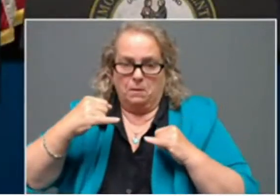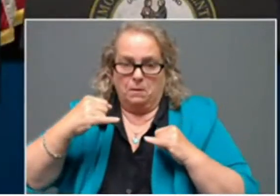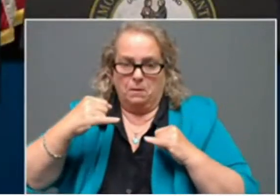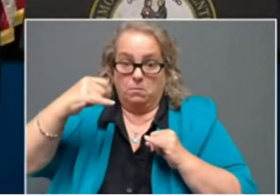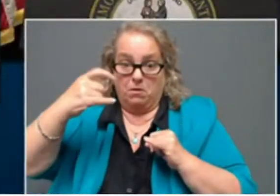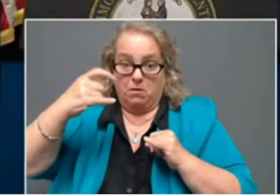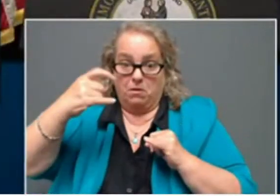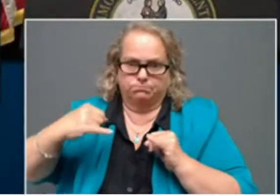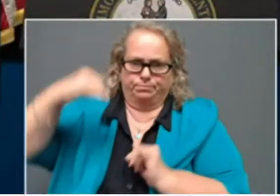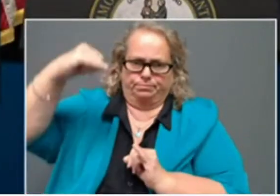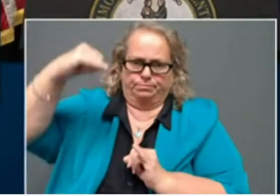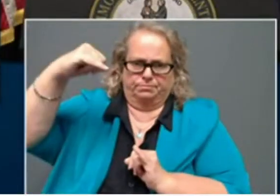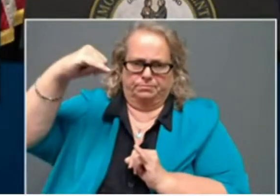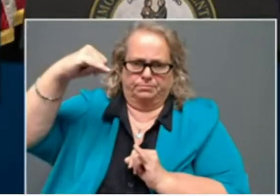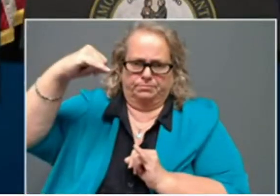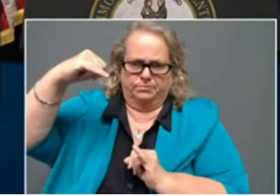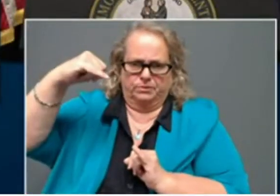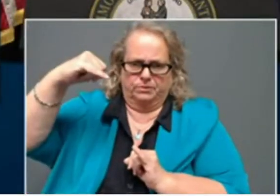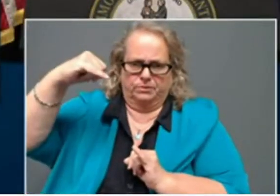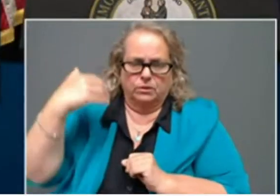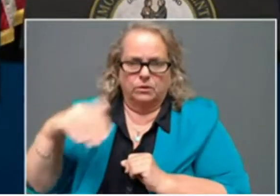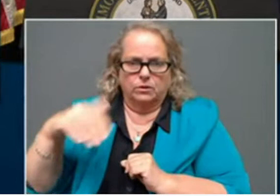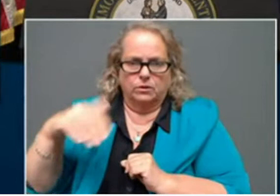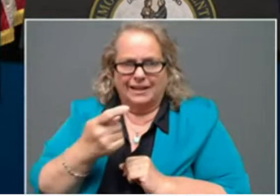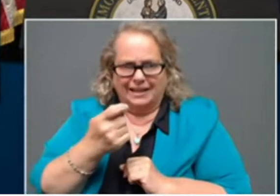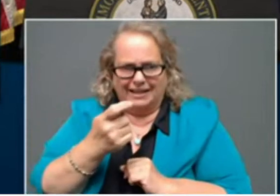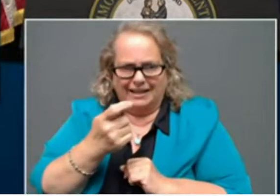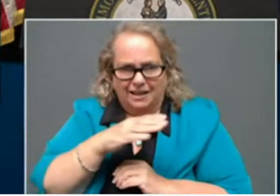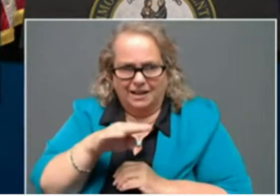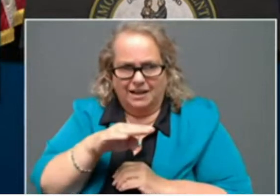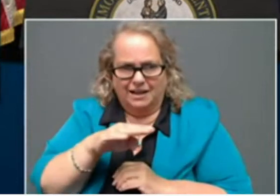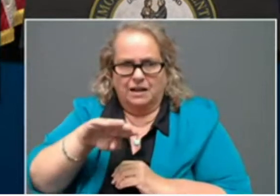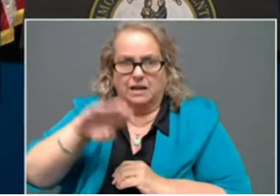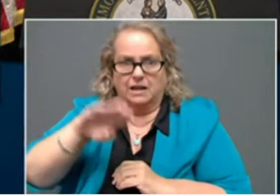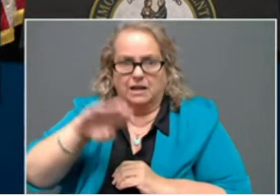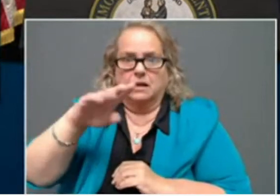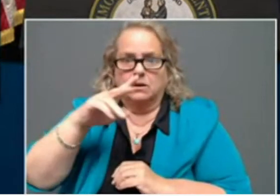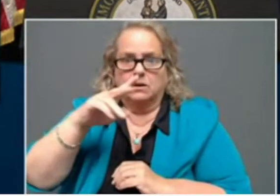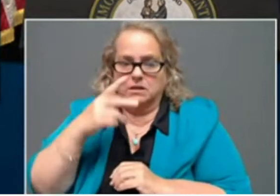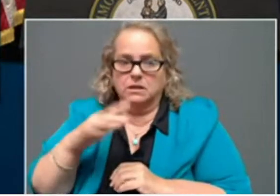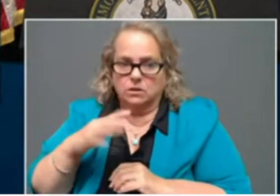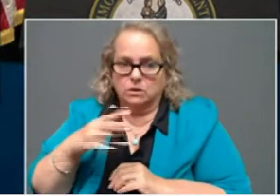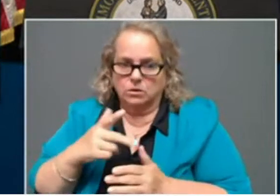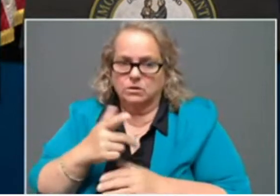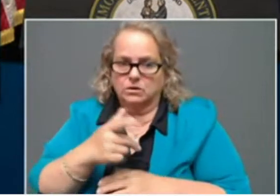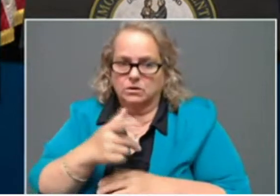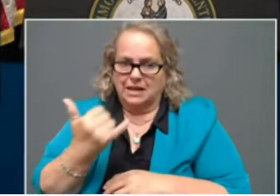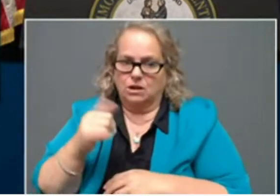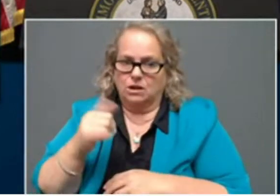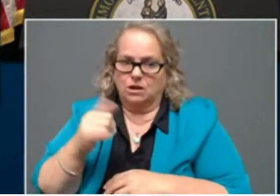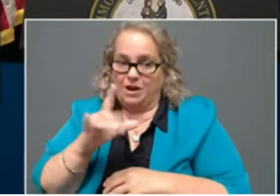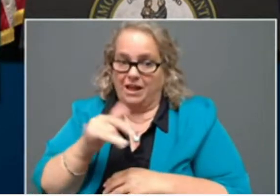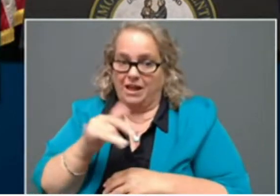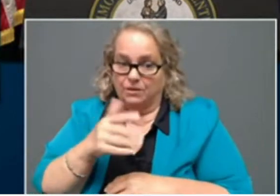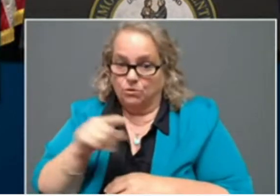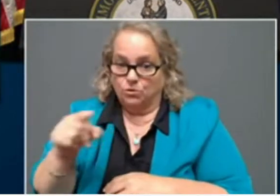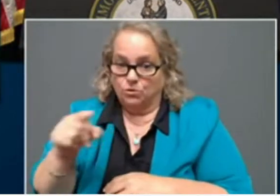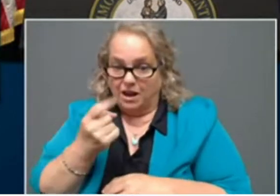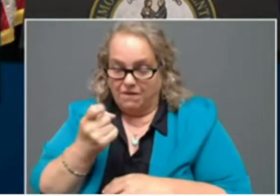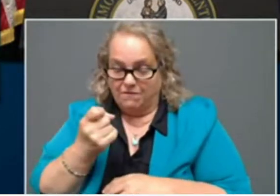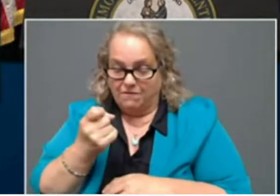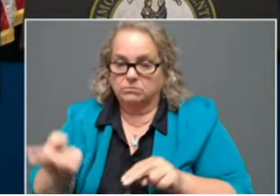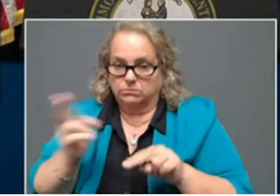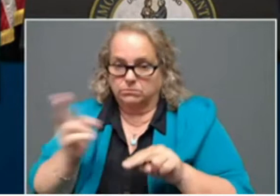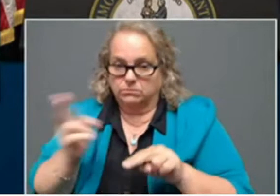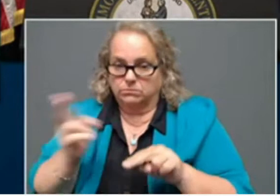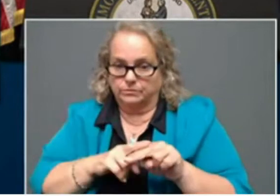it's just a little bit up, and then it's a little bit more, and now we're seeing again